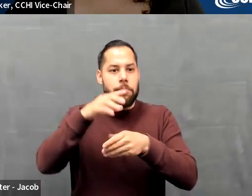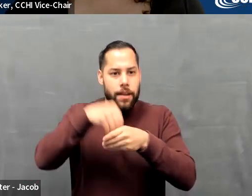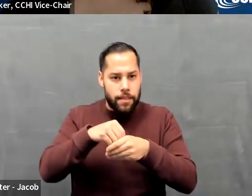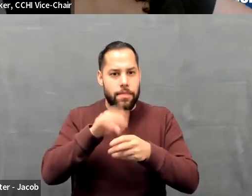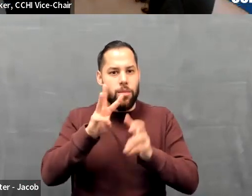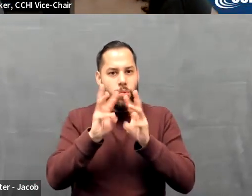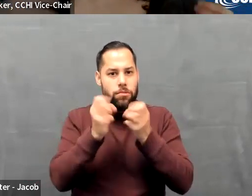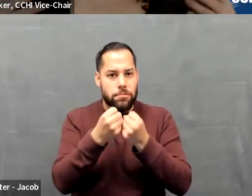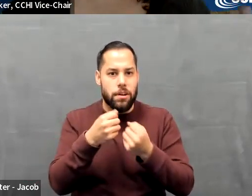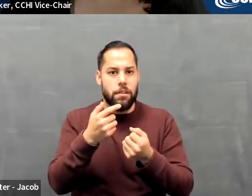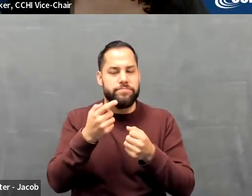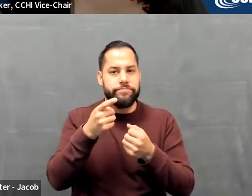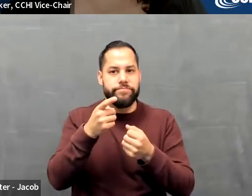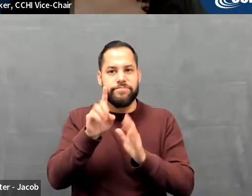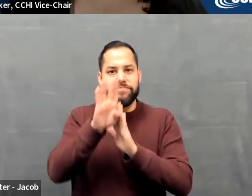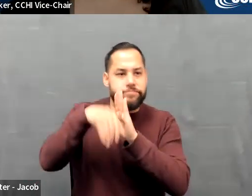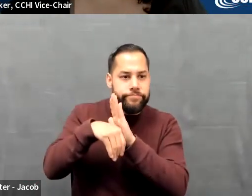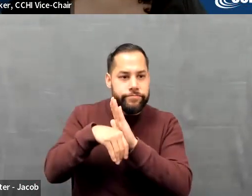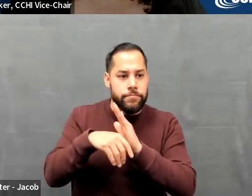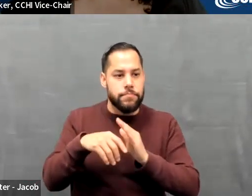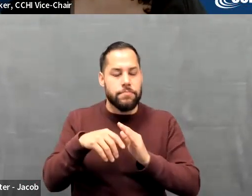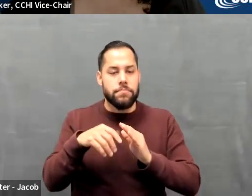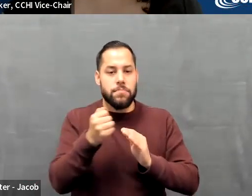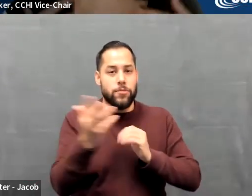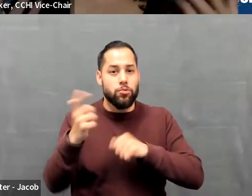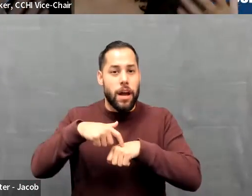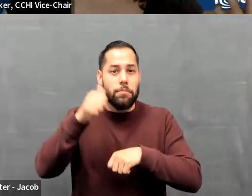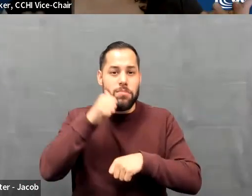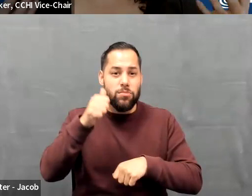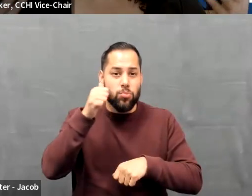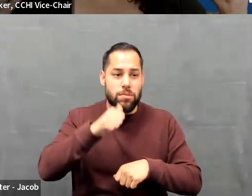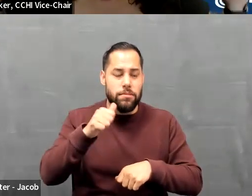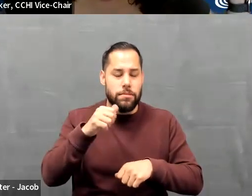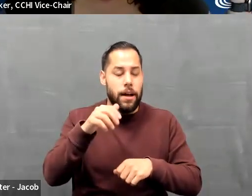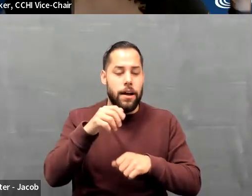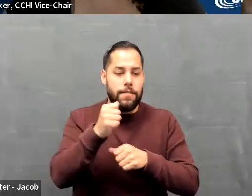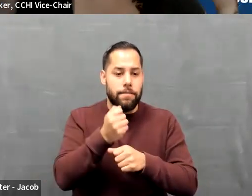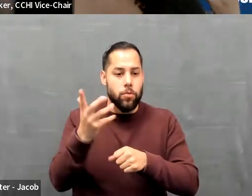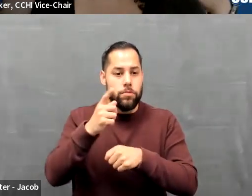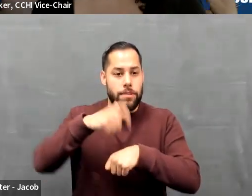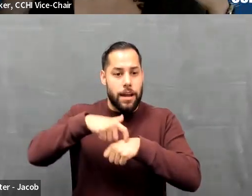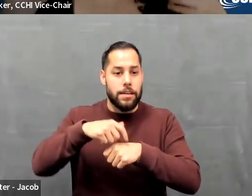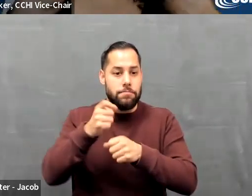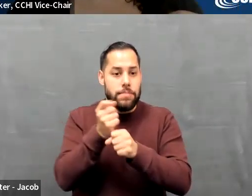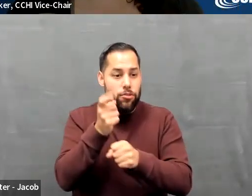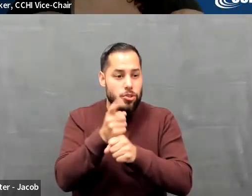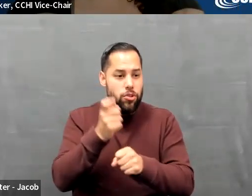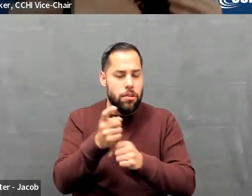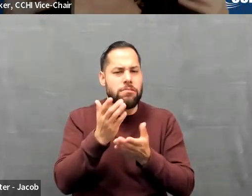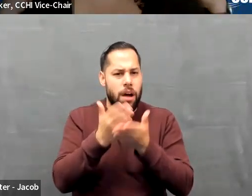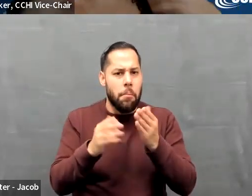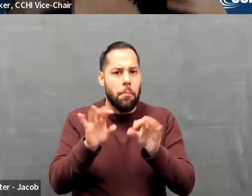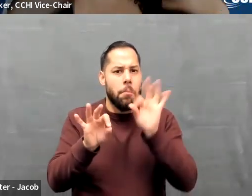hour, and doing that a couple times a year is not going to may give you some